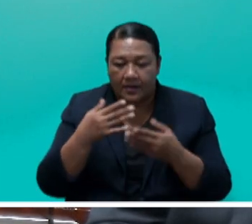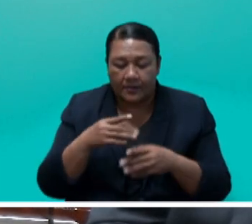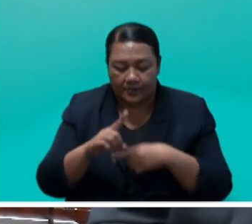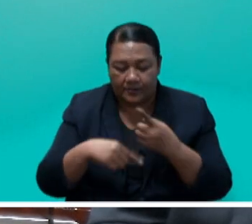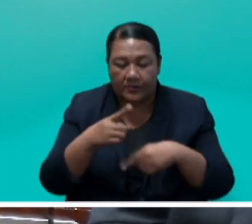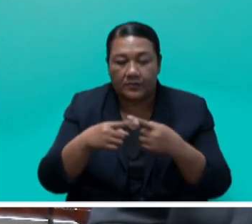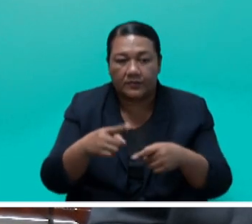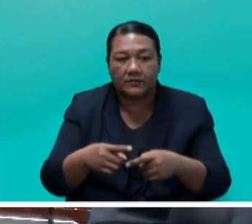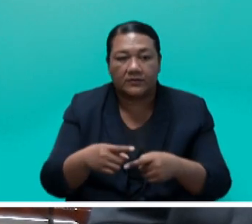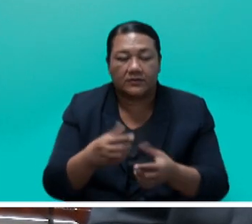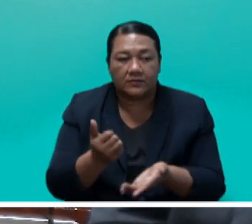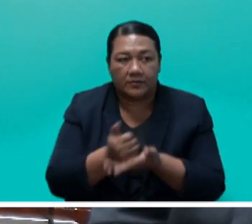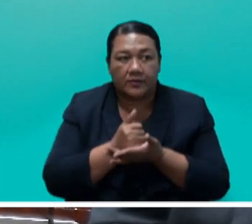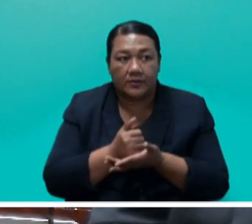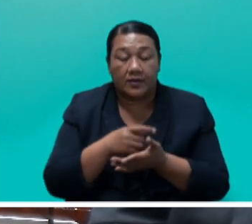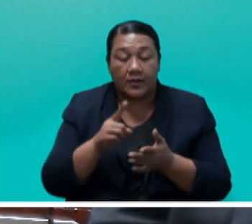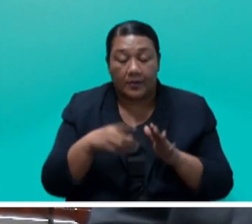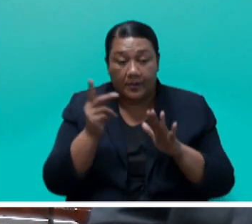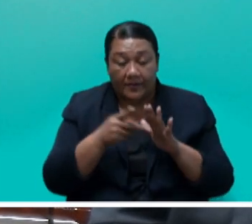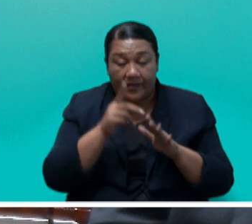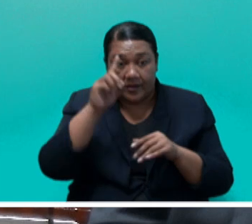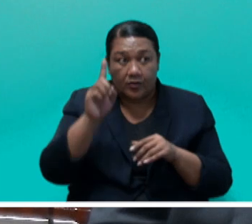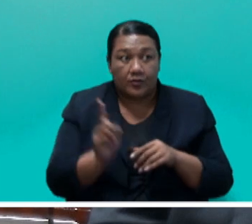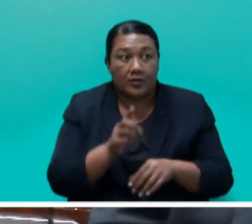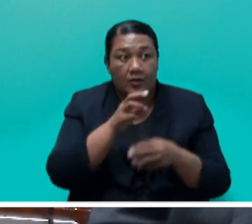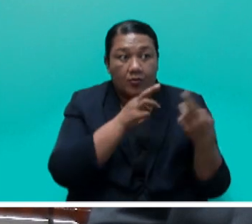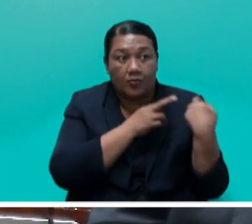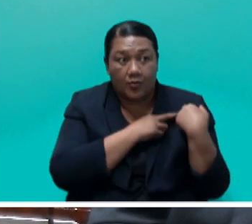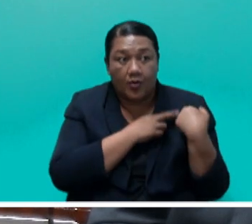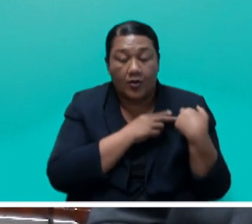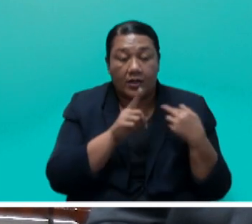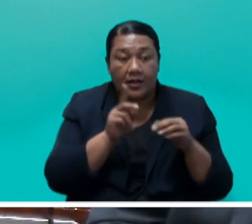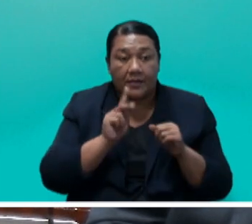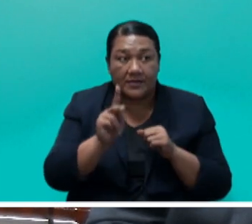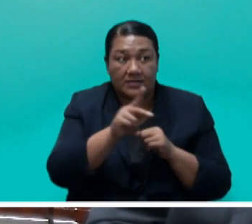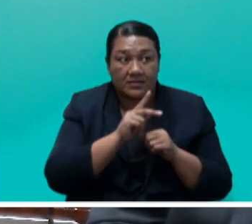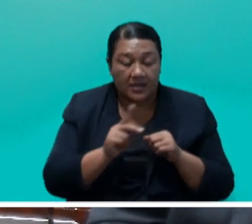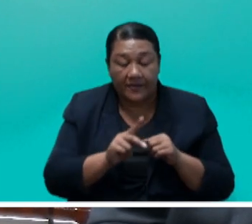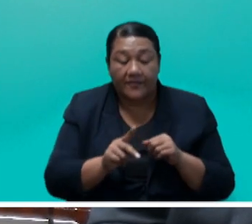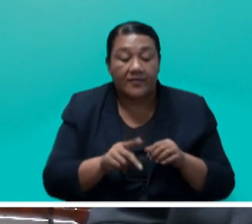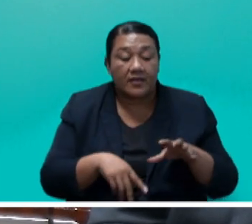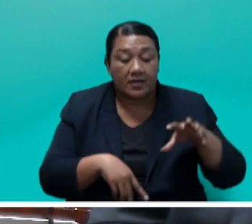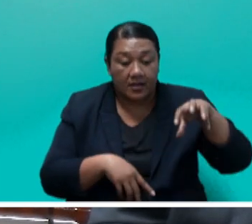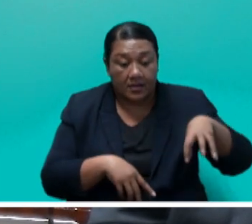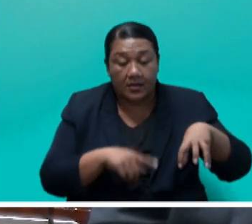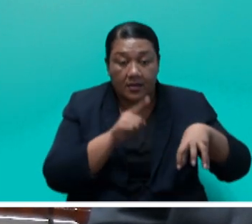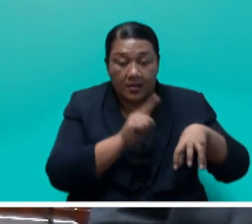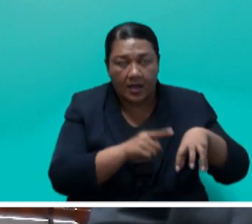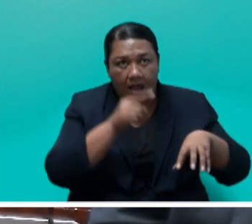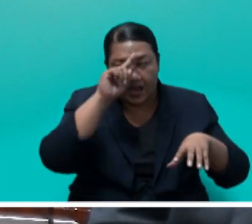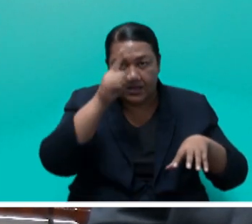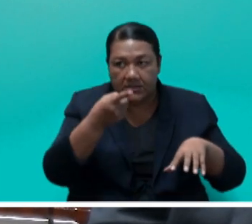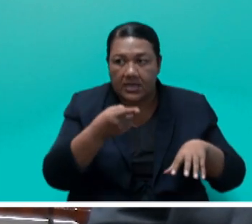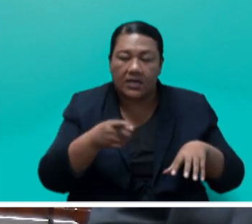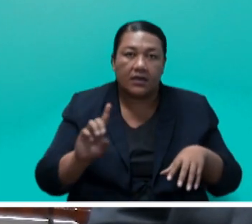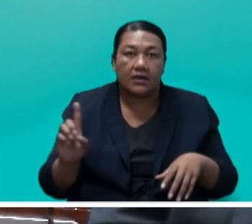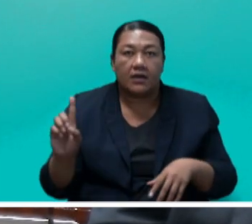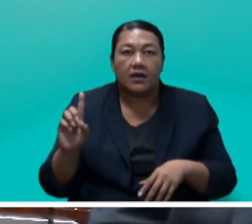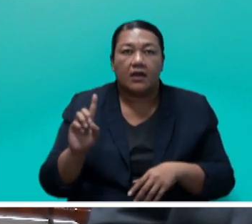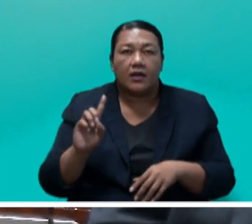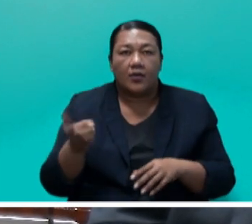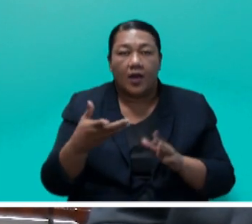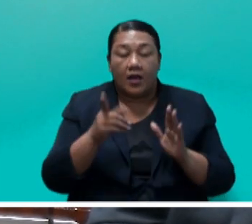Minister has mentioned the Pacific Blue Shipping Partnerships, and of course, my predecessor, Honorable Usamate, and the